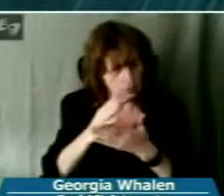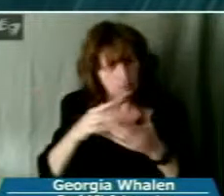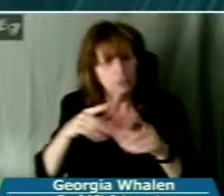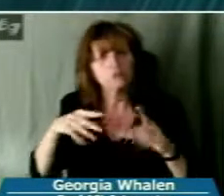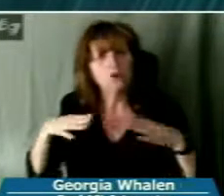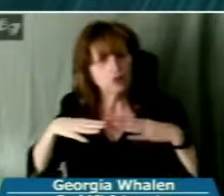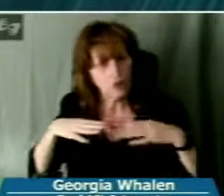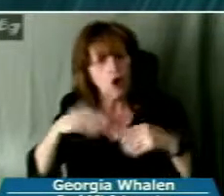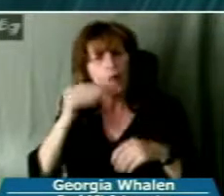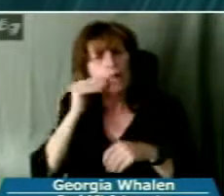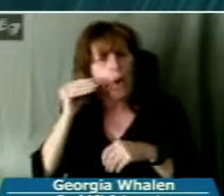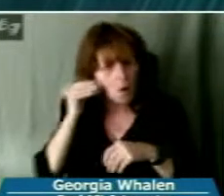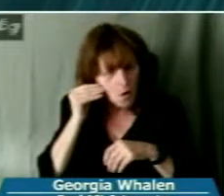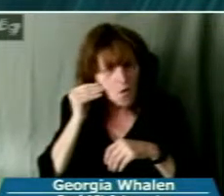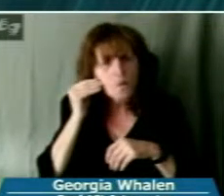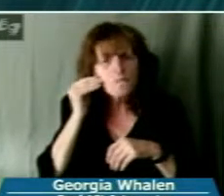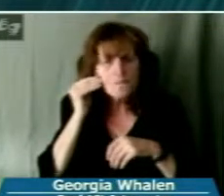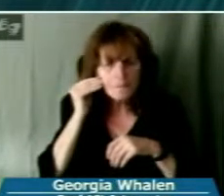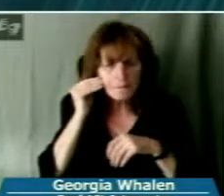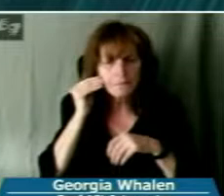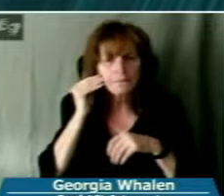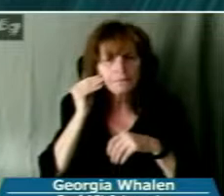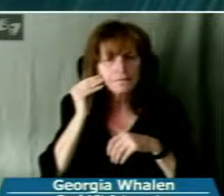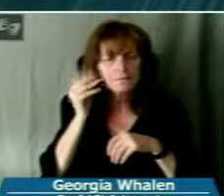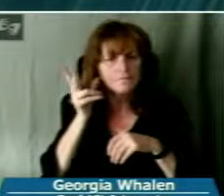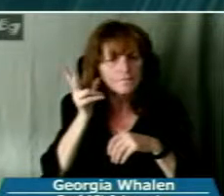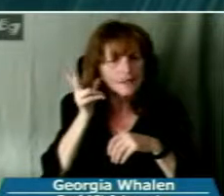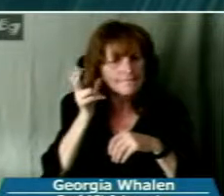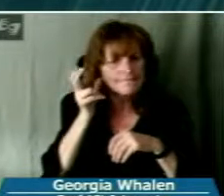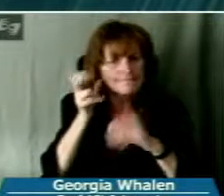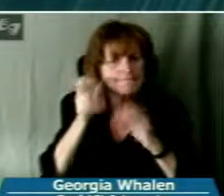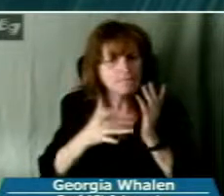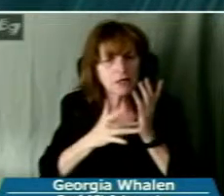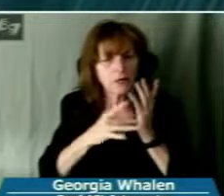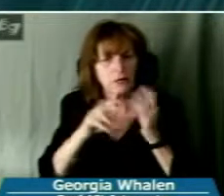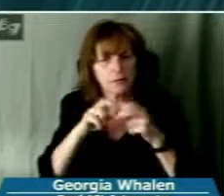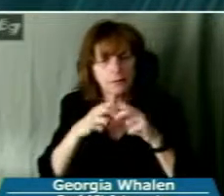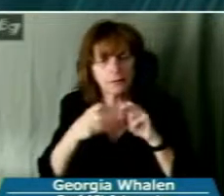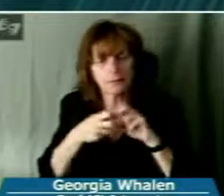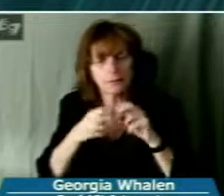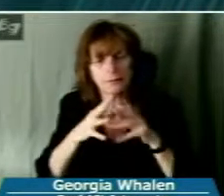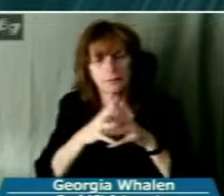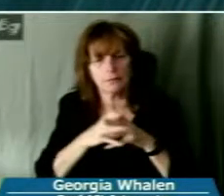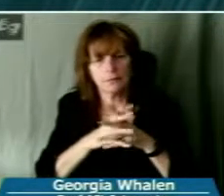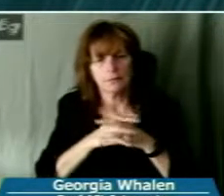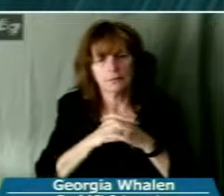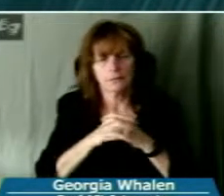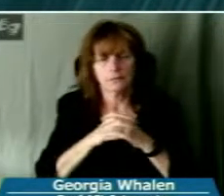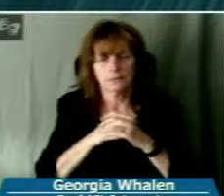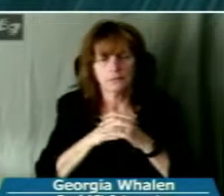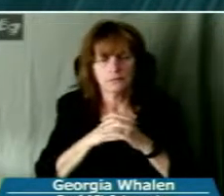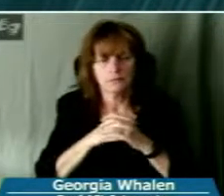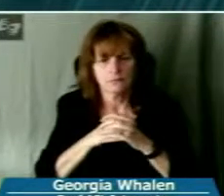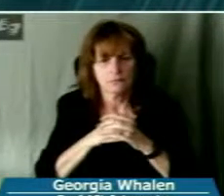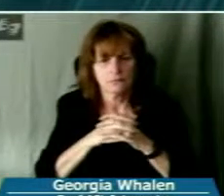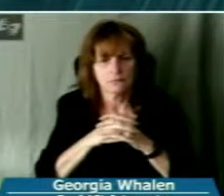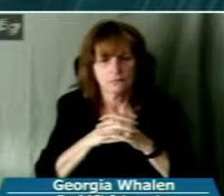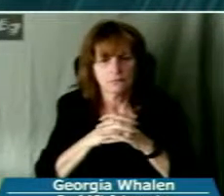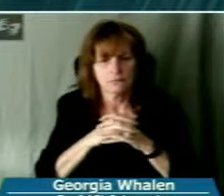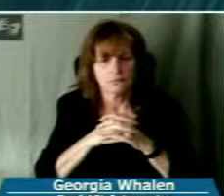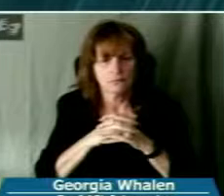the municipality operates 2 long-term care facilities. And we have had to interact with public health on occasion when we've had positive cases.